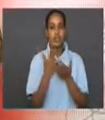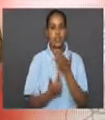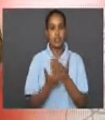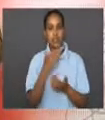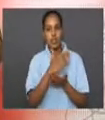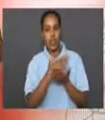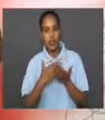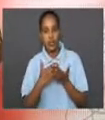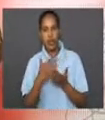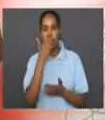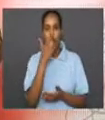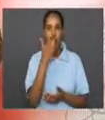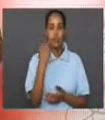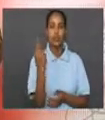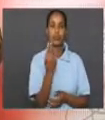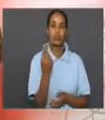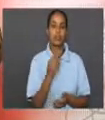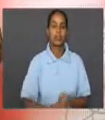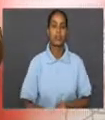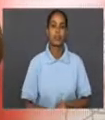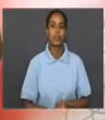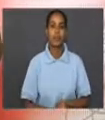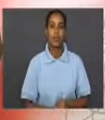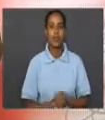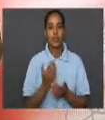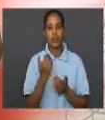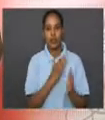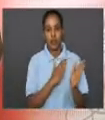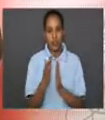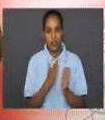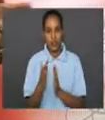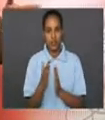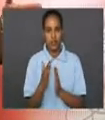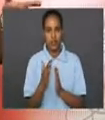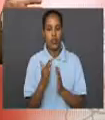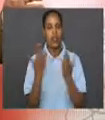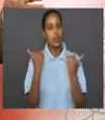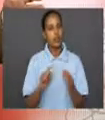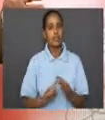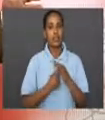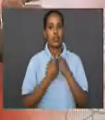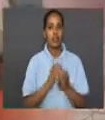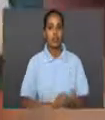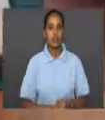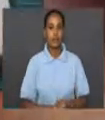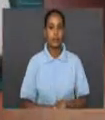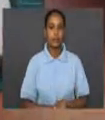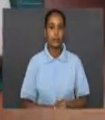discuss some of its common uses. If you are ready, students, let us get started.